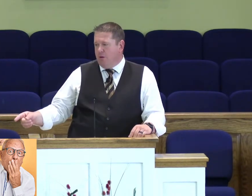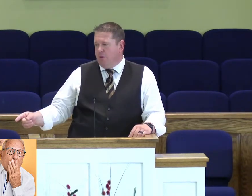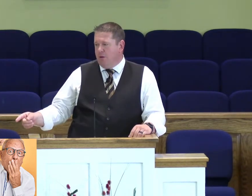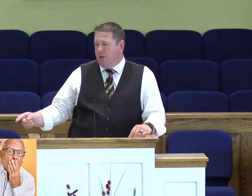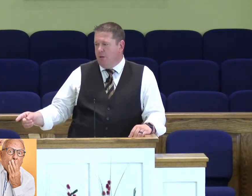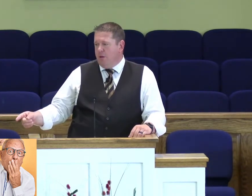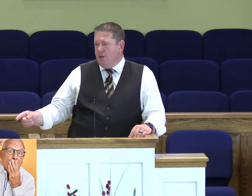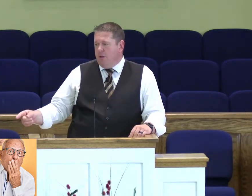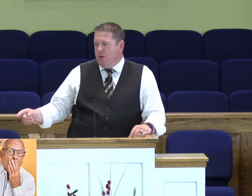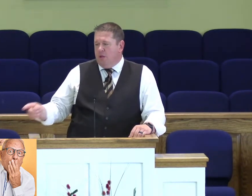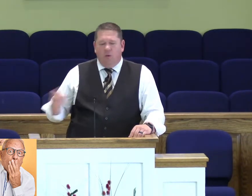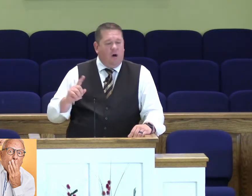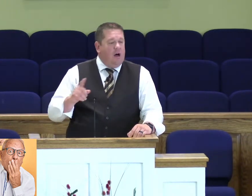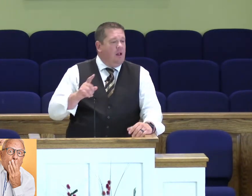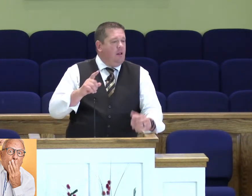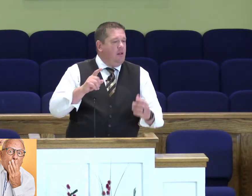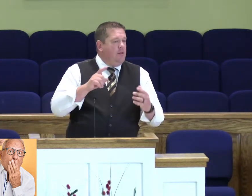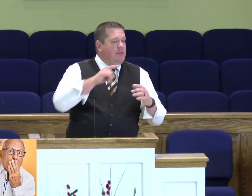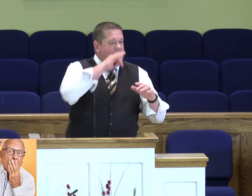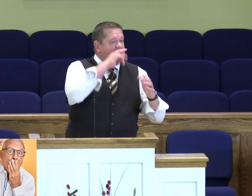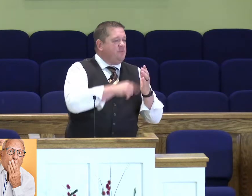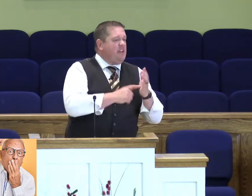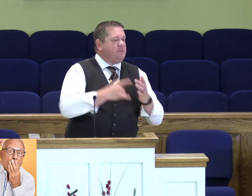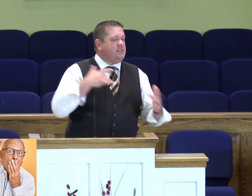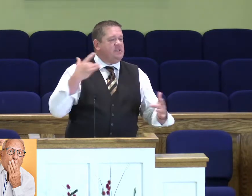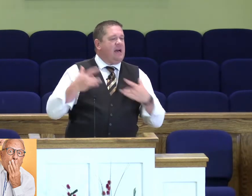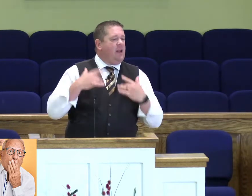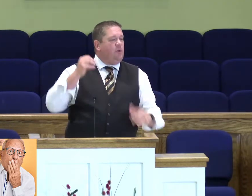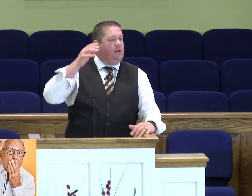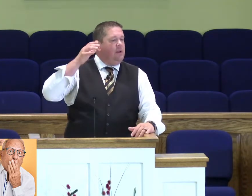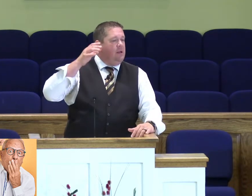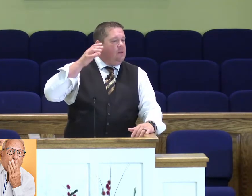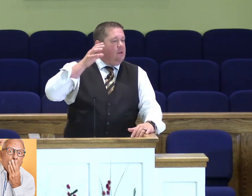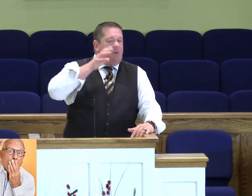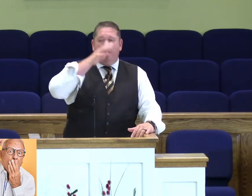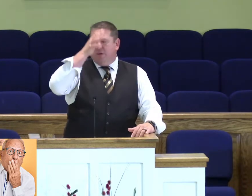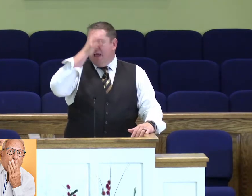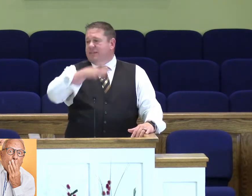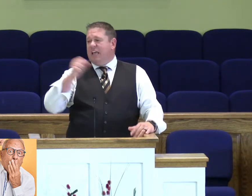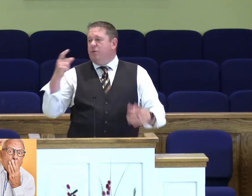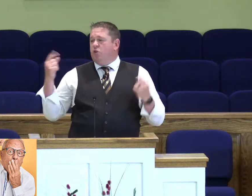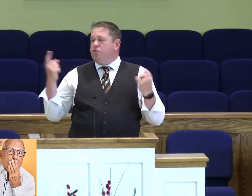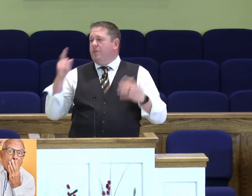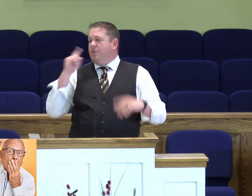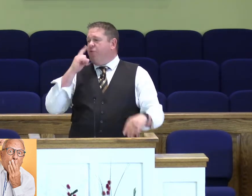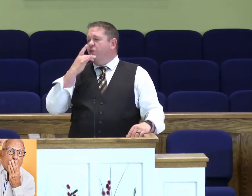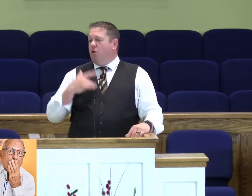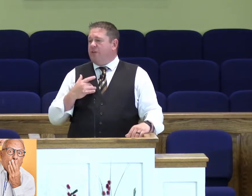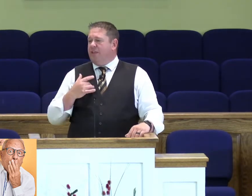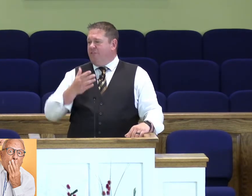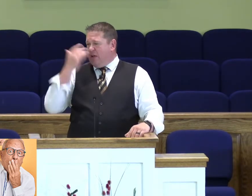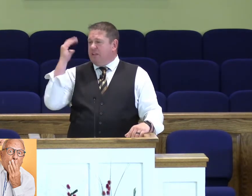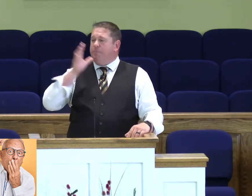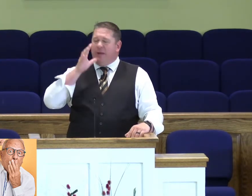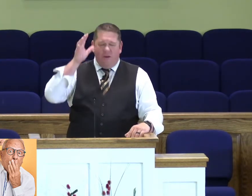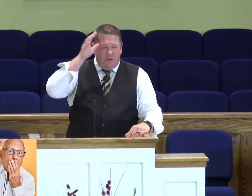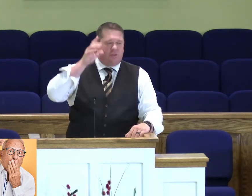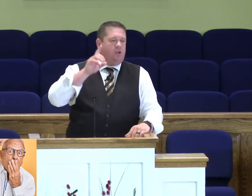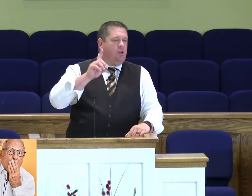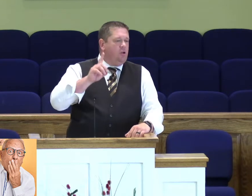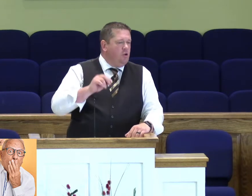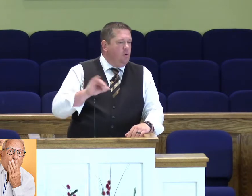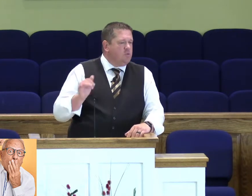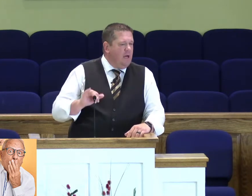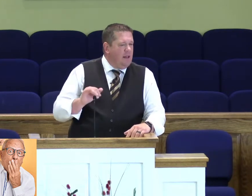her. And while the kid sometimes gets excited when mom or dad take him to do something for their birthday, they forget that the